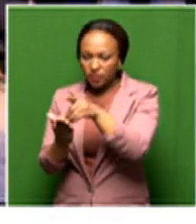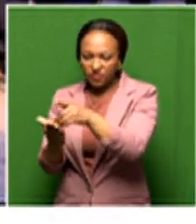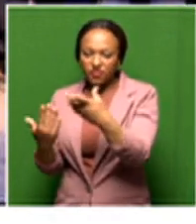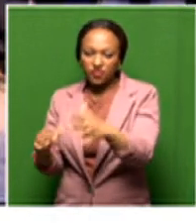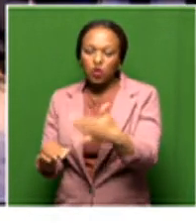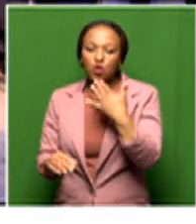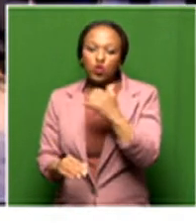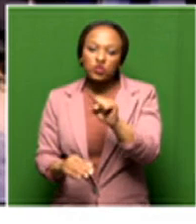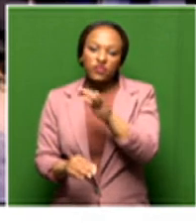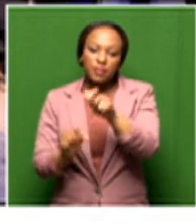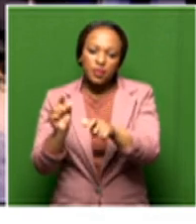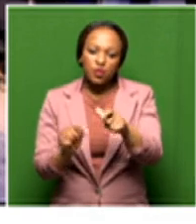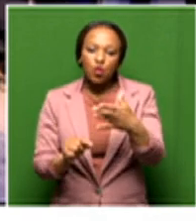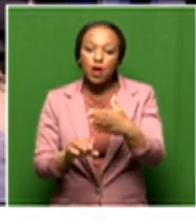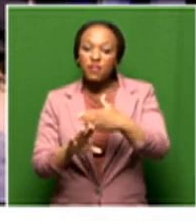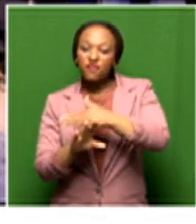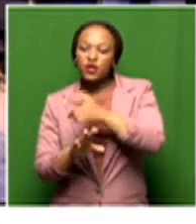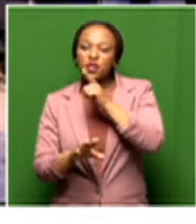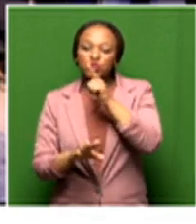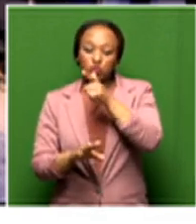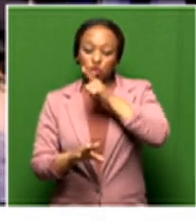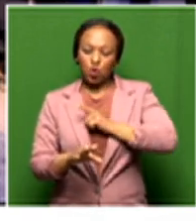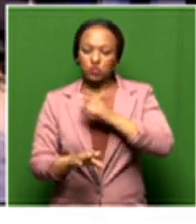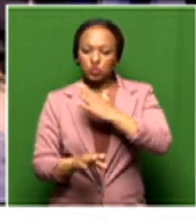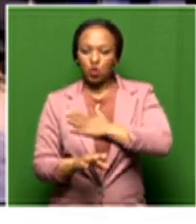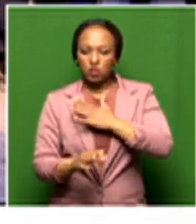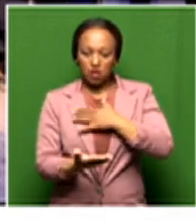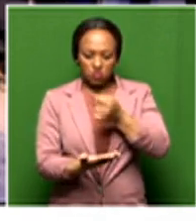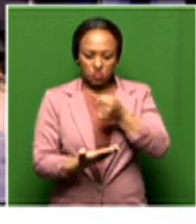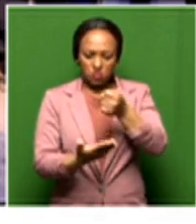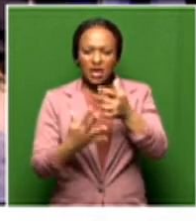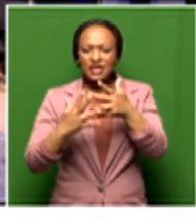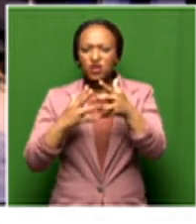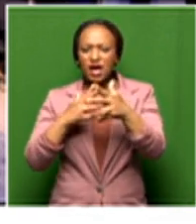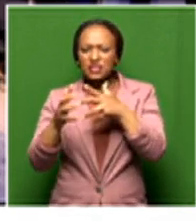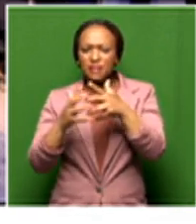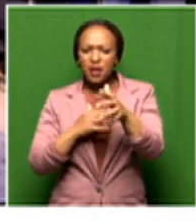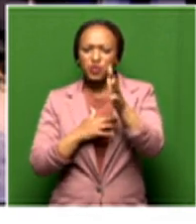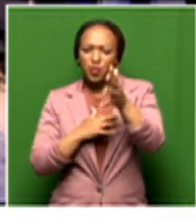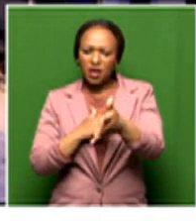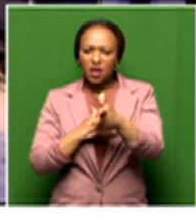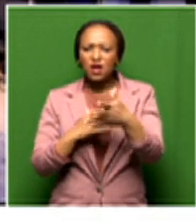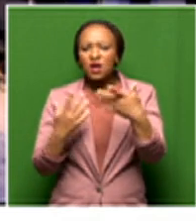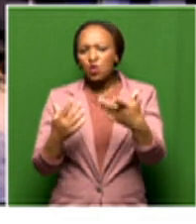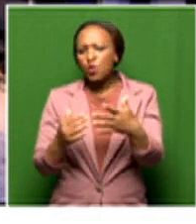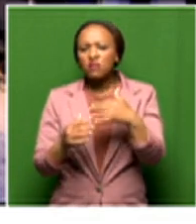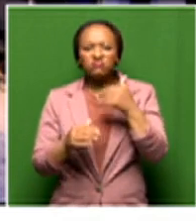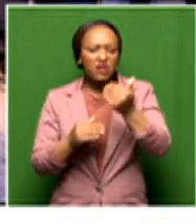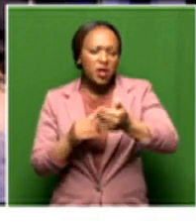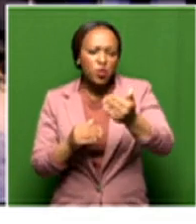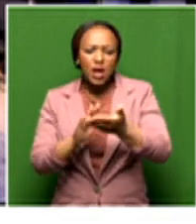were told the Solidarity Fund would do would be that it would be transparent, and one would have expected regular